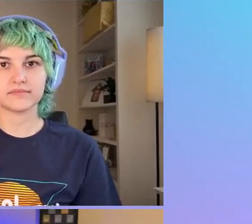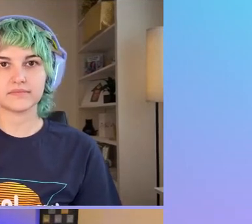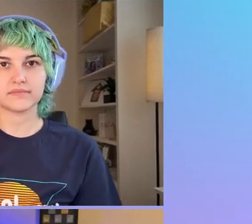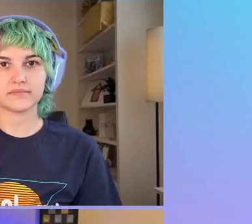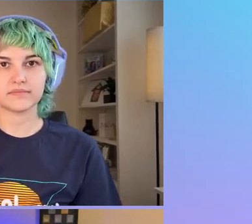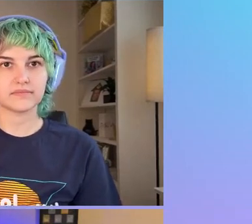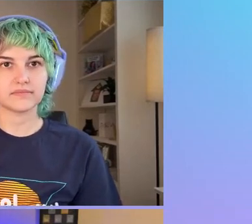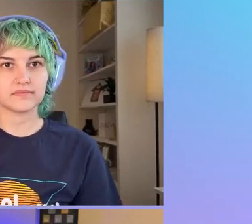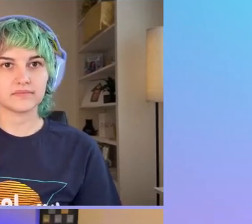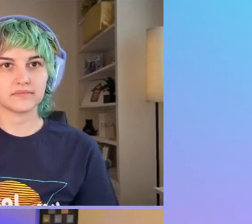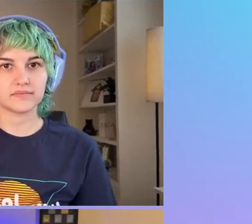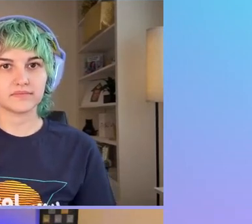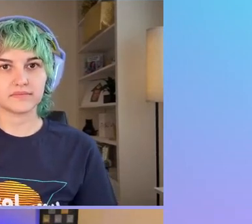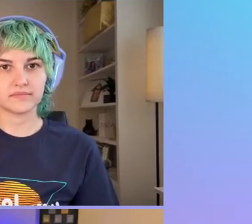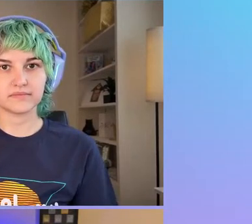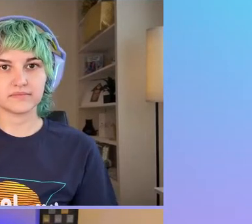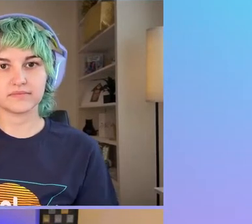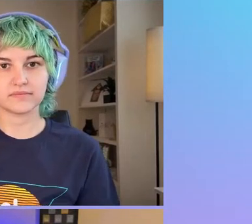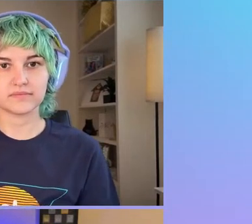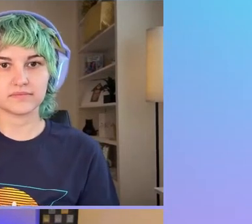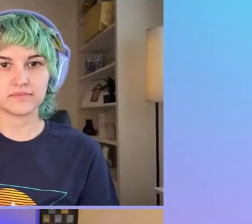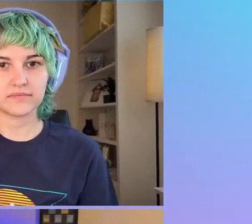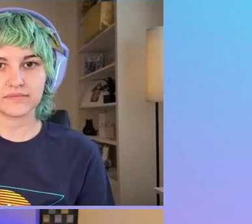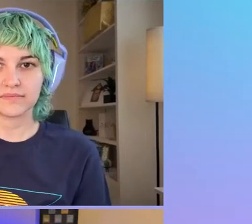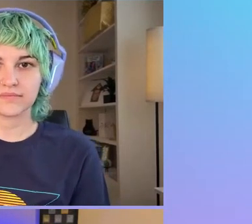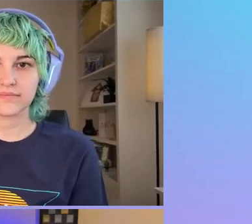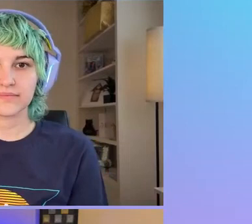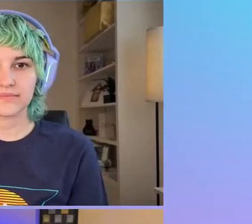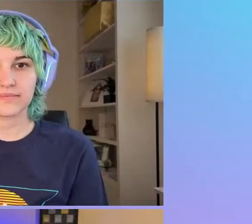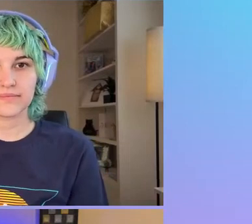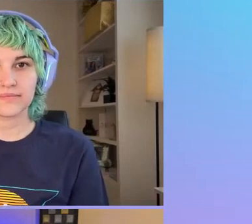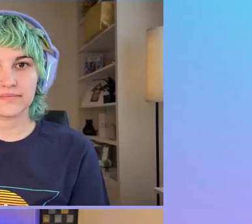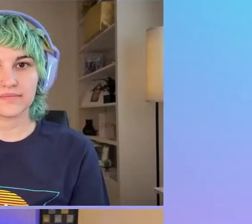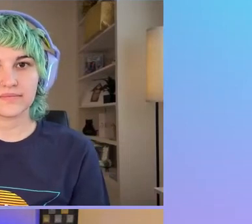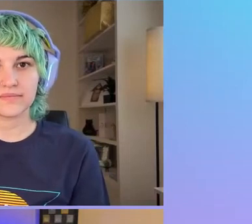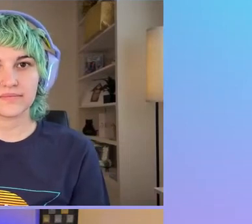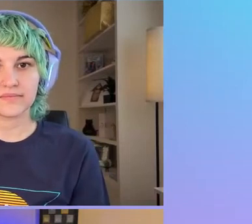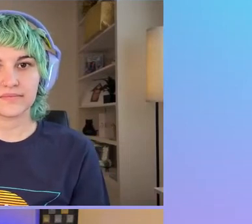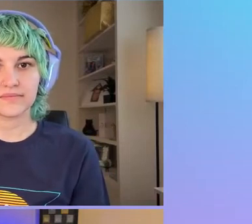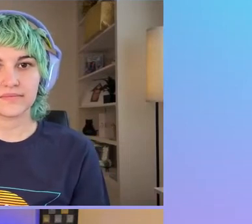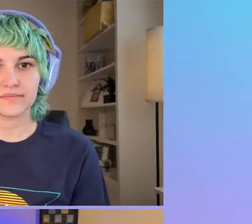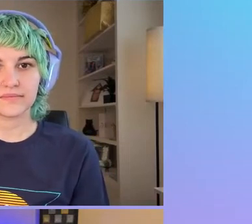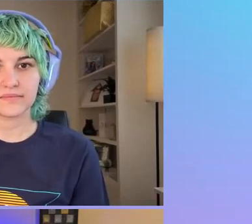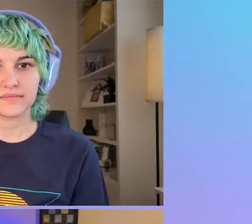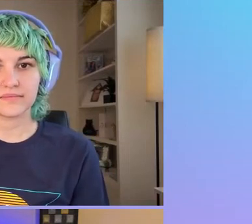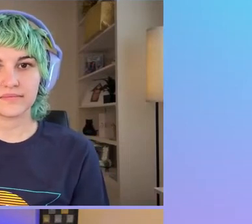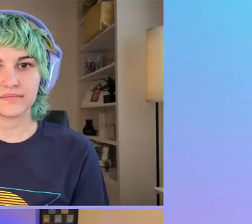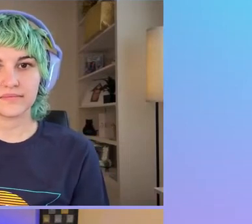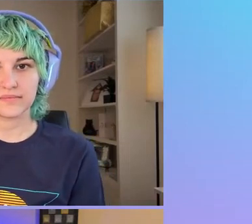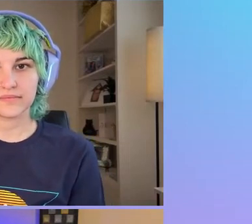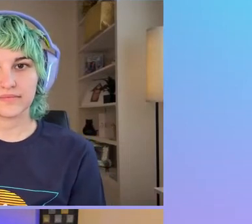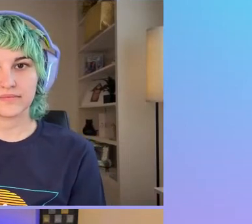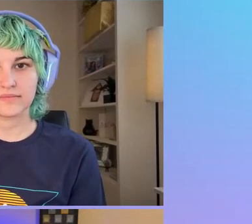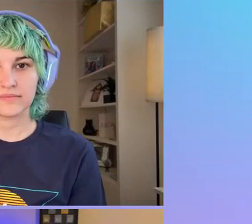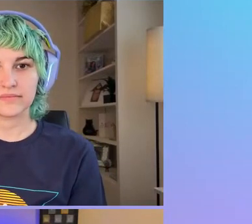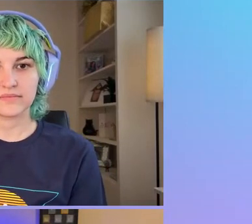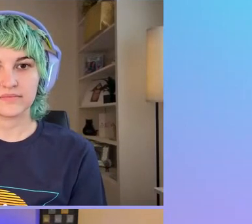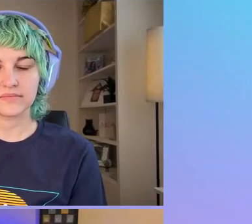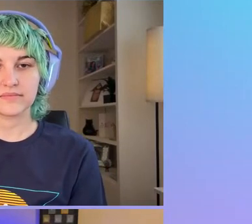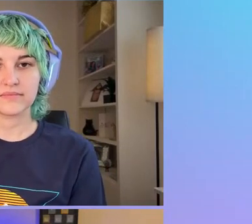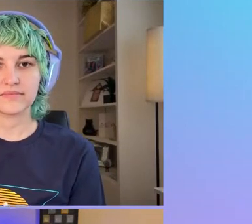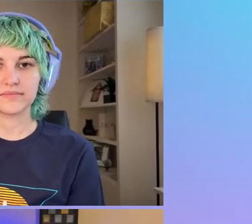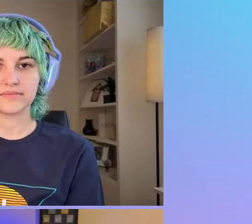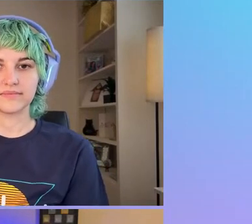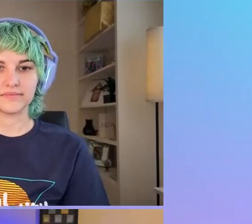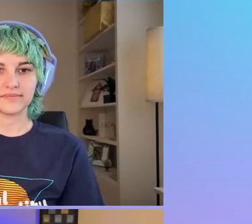of information. We have that selector of the code that has caused the issue, and we have that issue that AxCore has